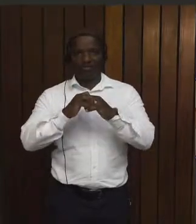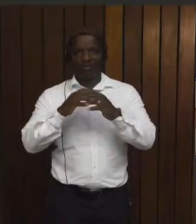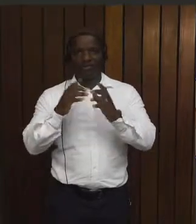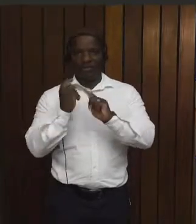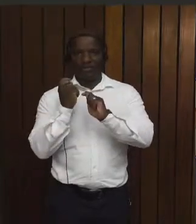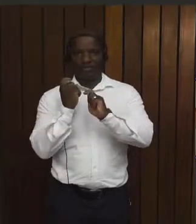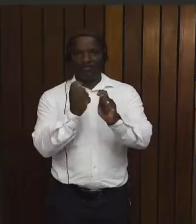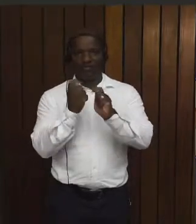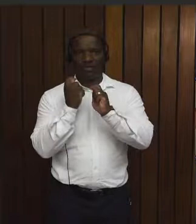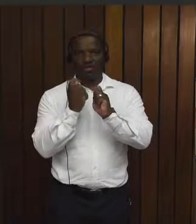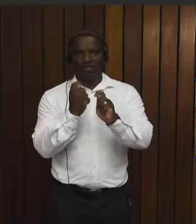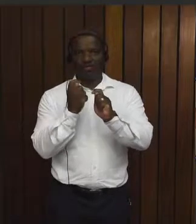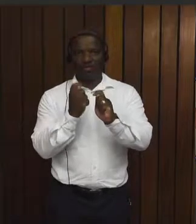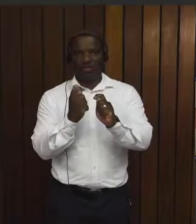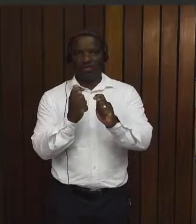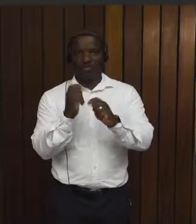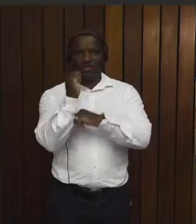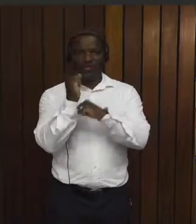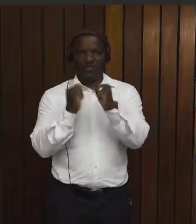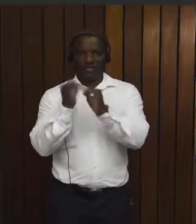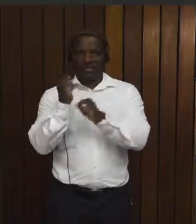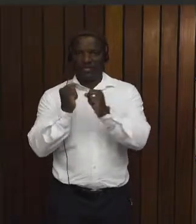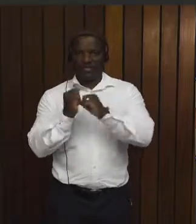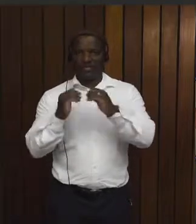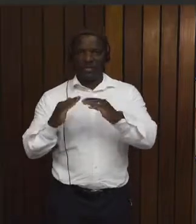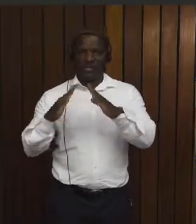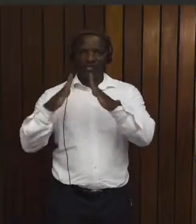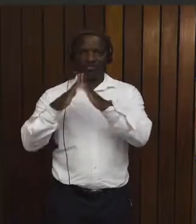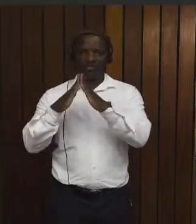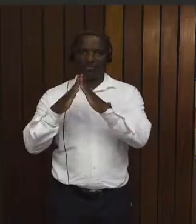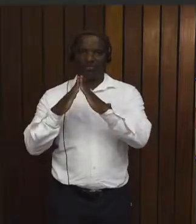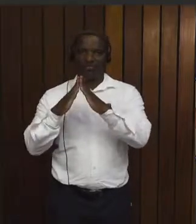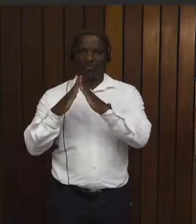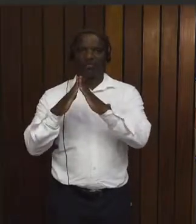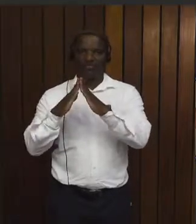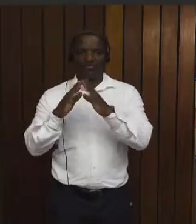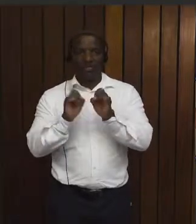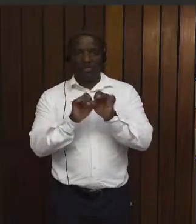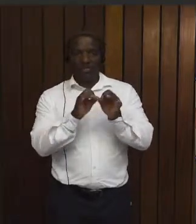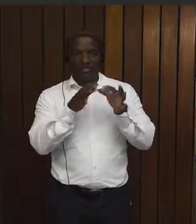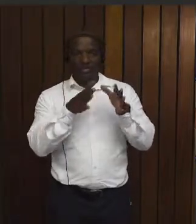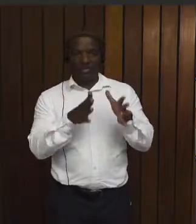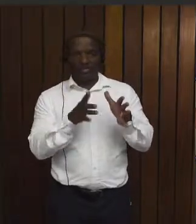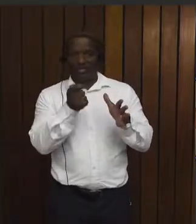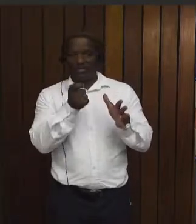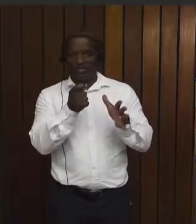transport infrastructure house. Chair, just a second.